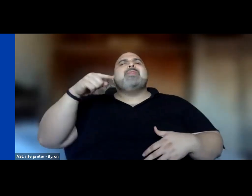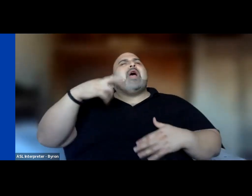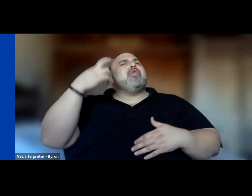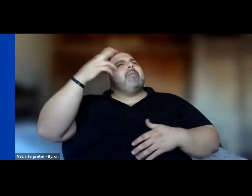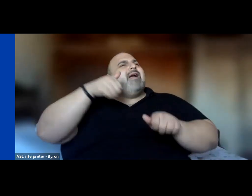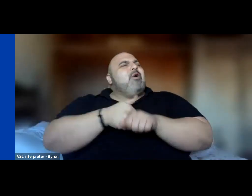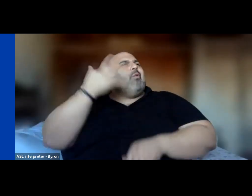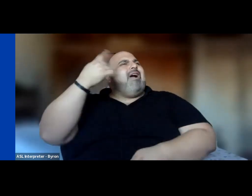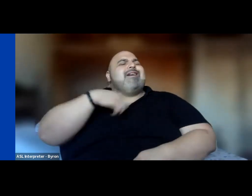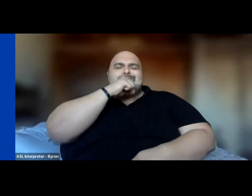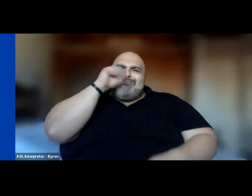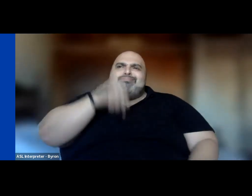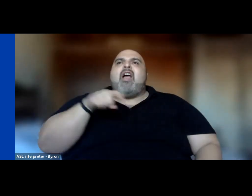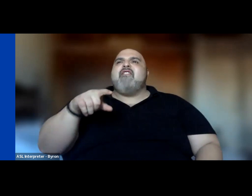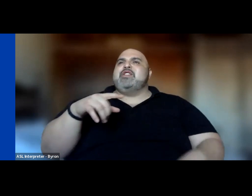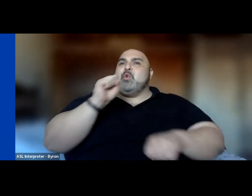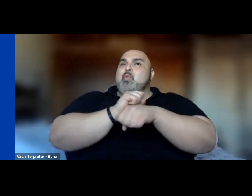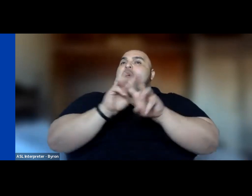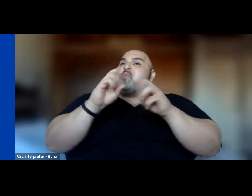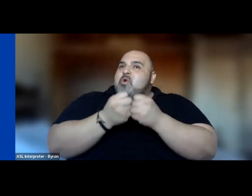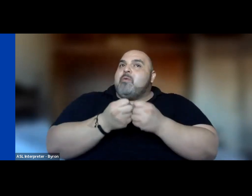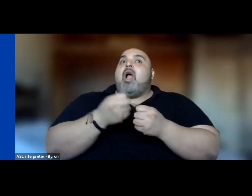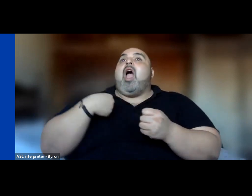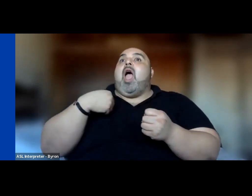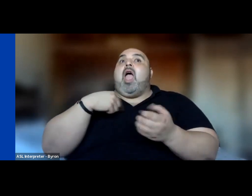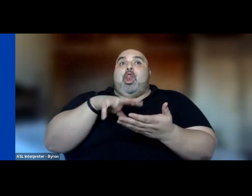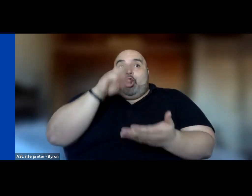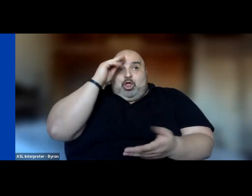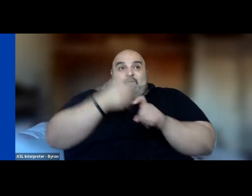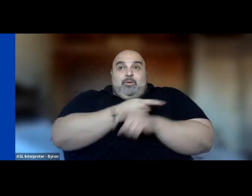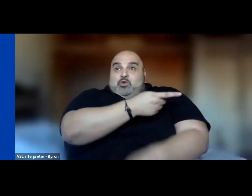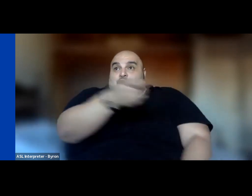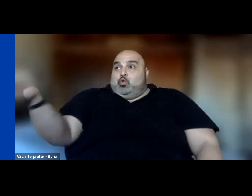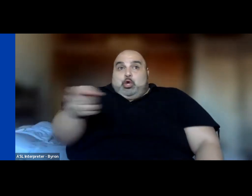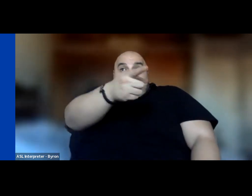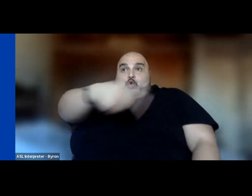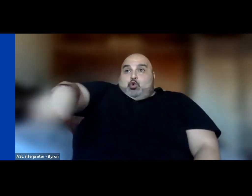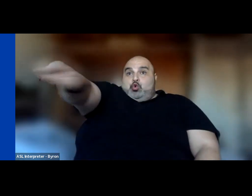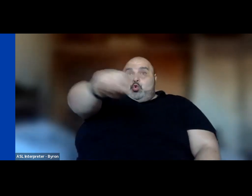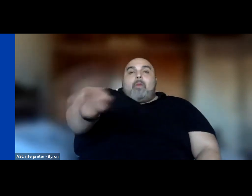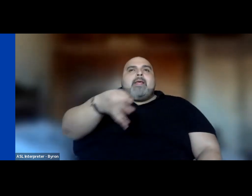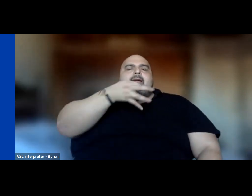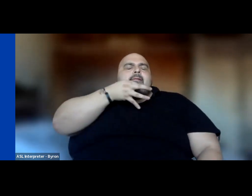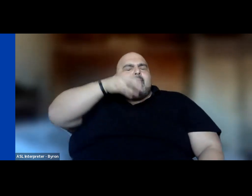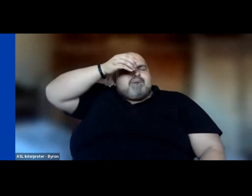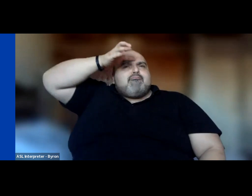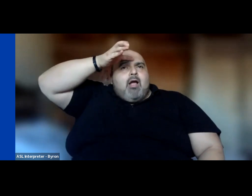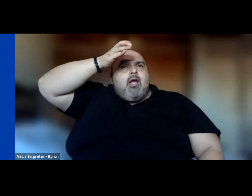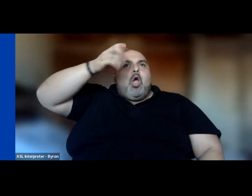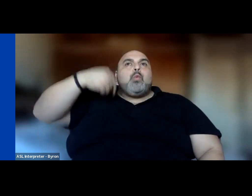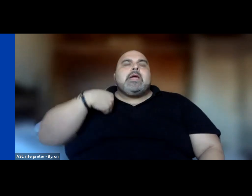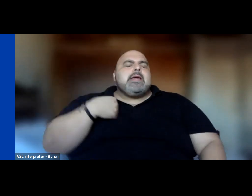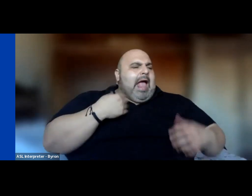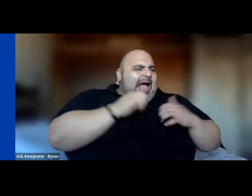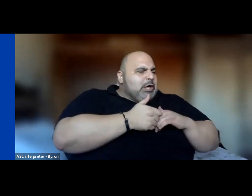and these committee meetings, because we're here to learn from all of you. You all are the experts, and you help inform our thinking as we're seeking to